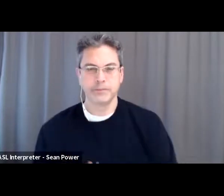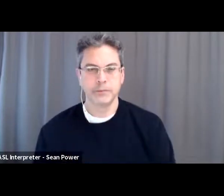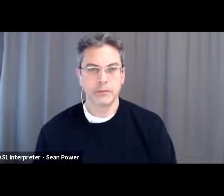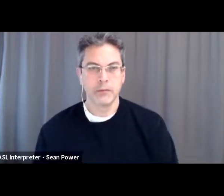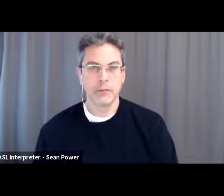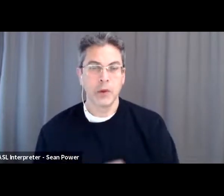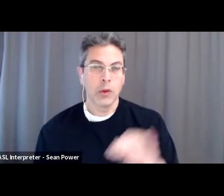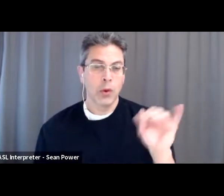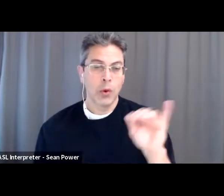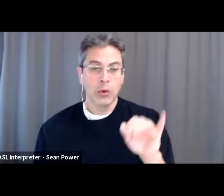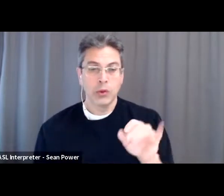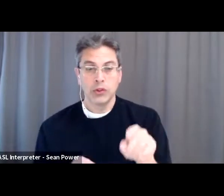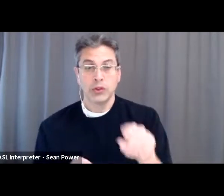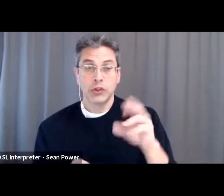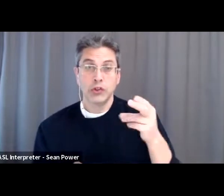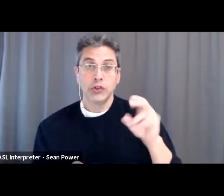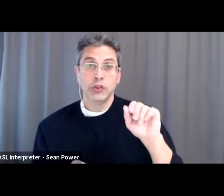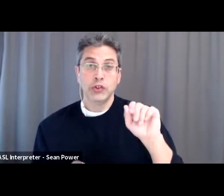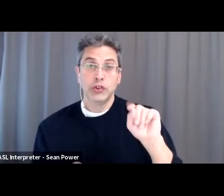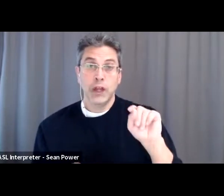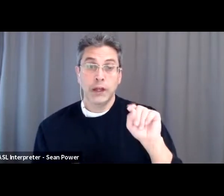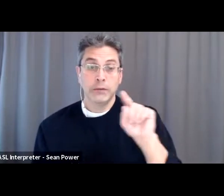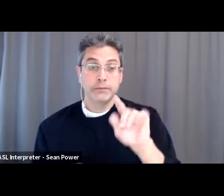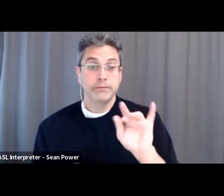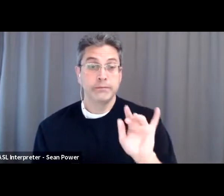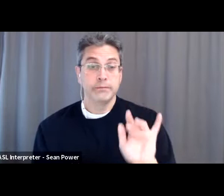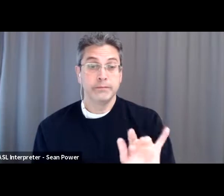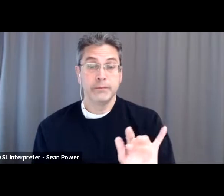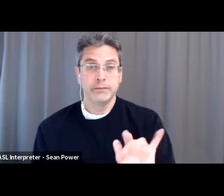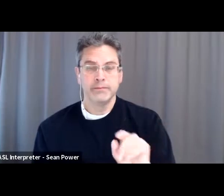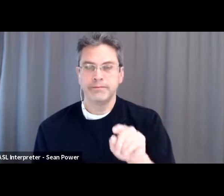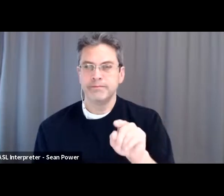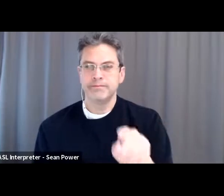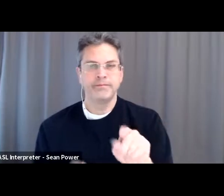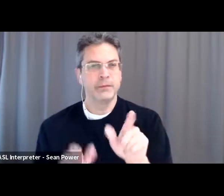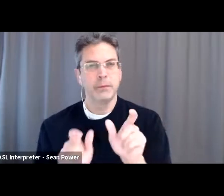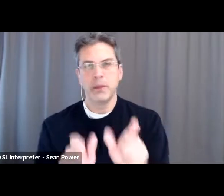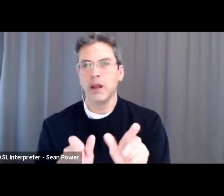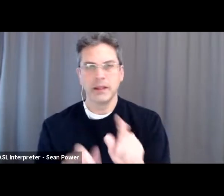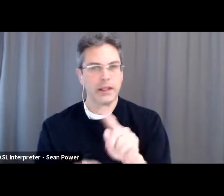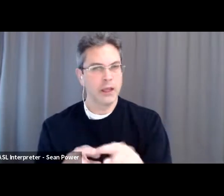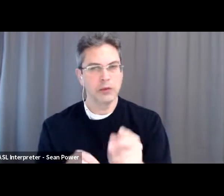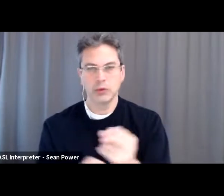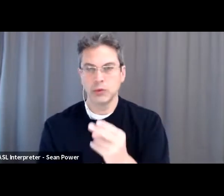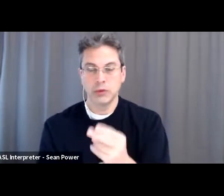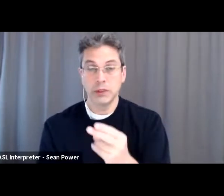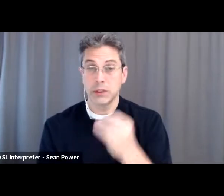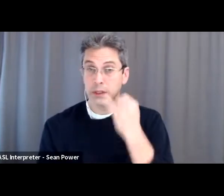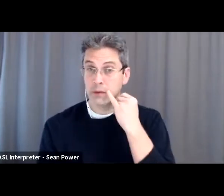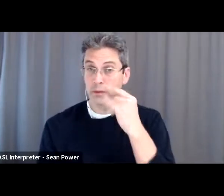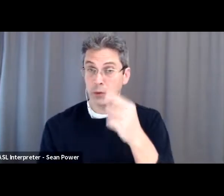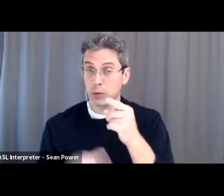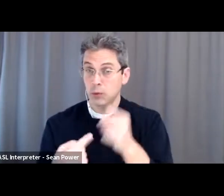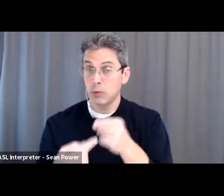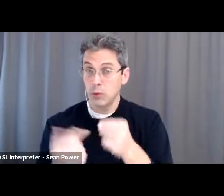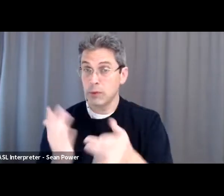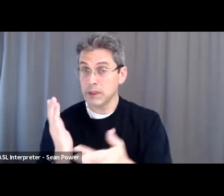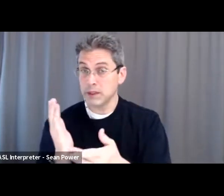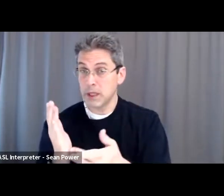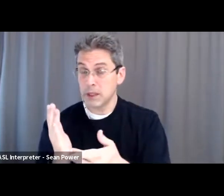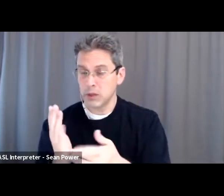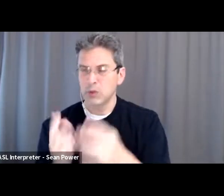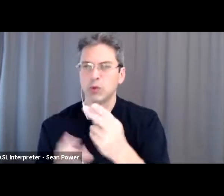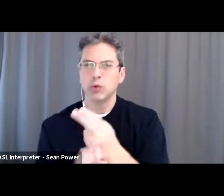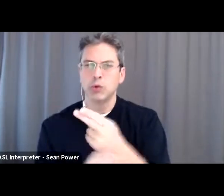chat function on your screen has been disabled, so that if you have any technical issues, please again use the Q&A